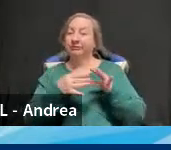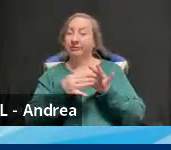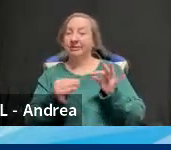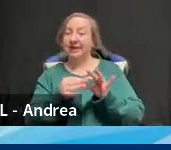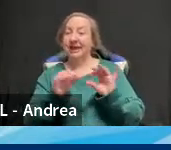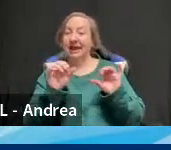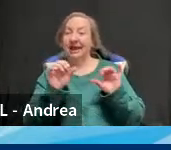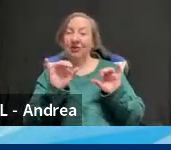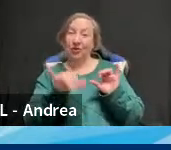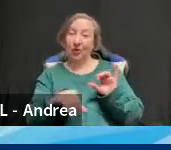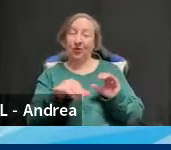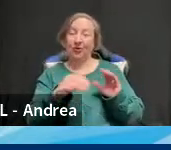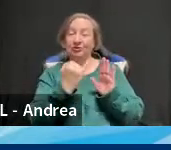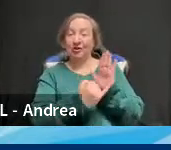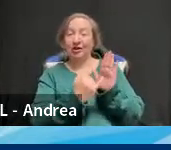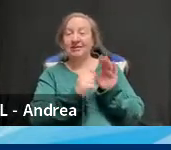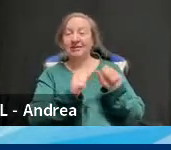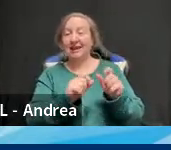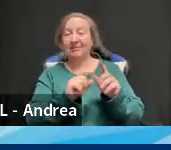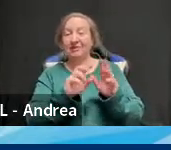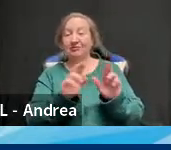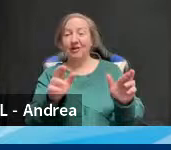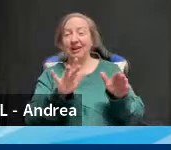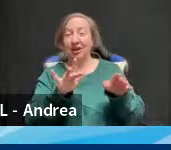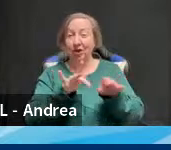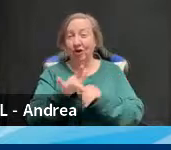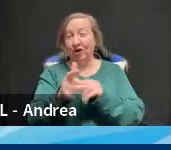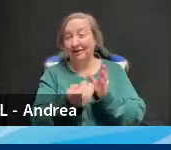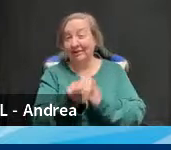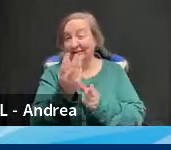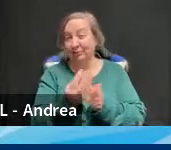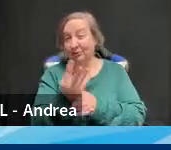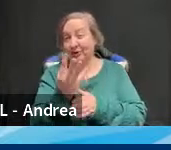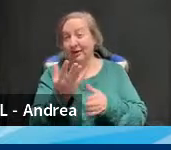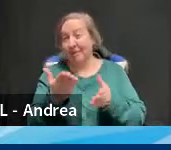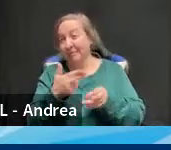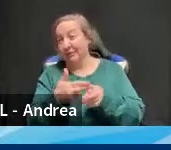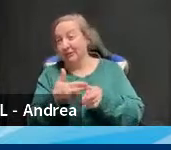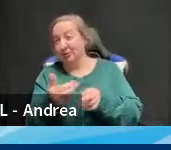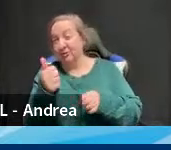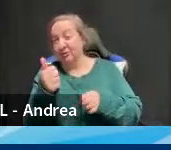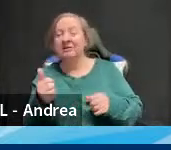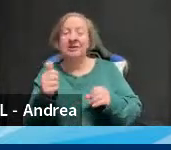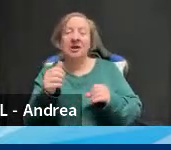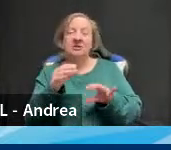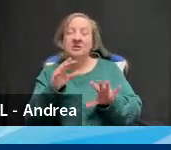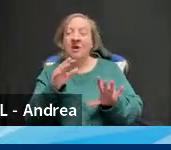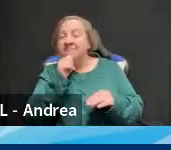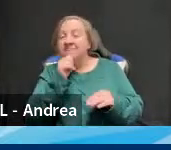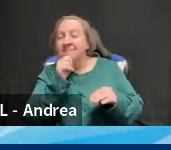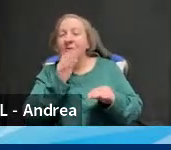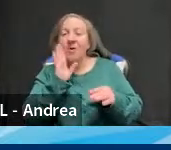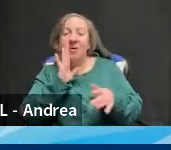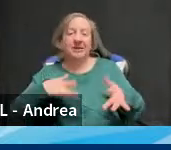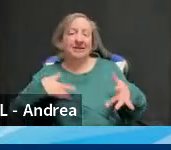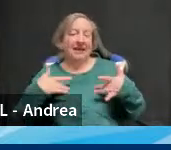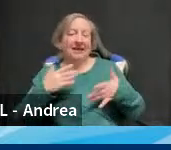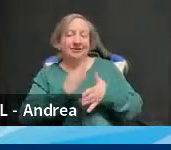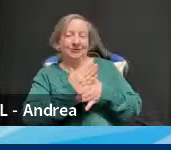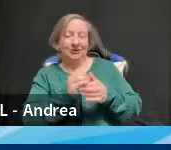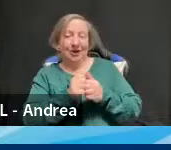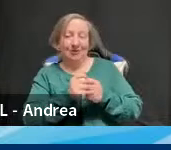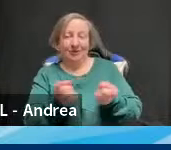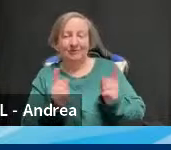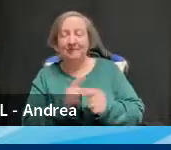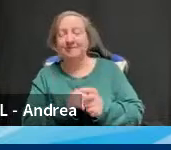have these ready by early spring or sooner. So stay tuned. We'll be very excited to share them with you.